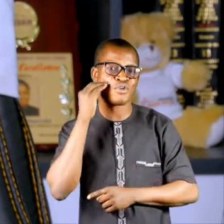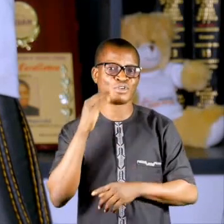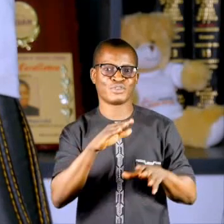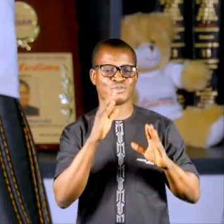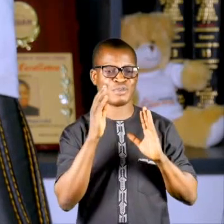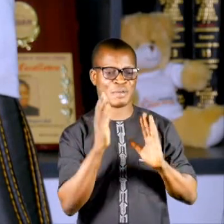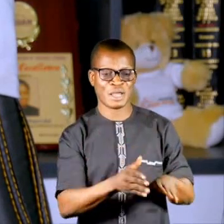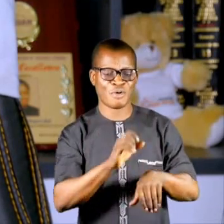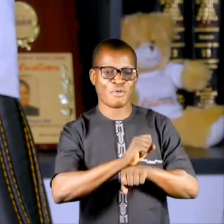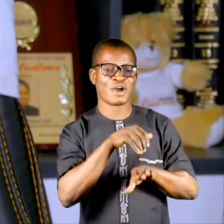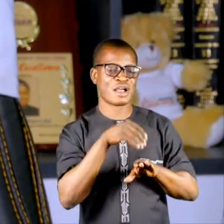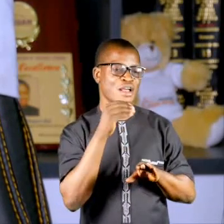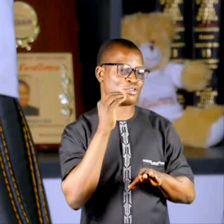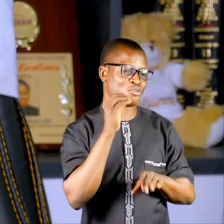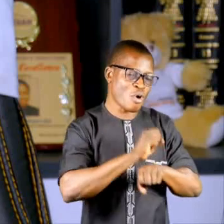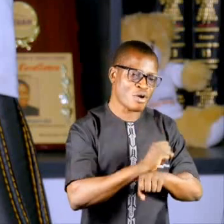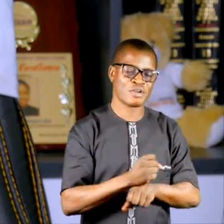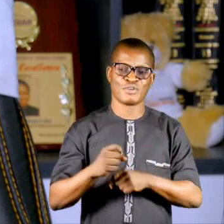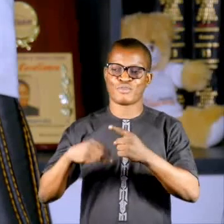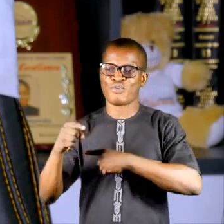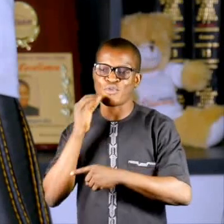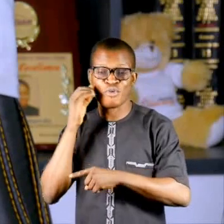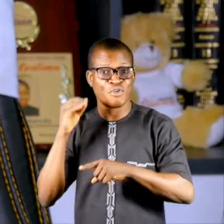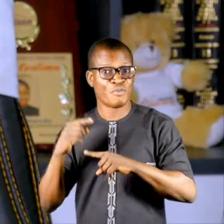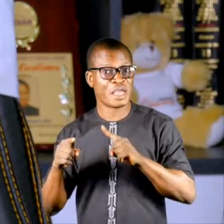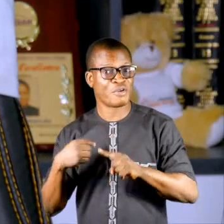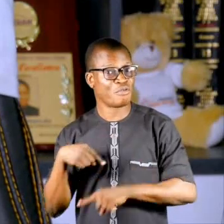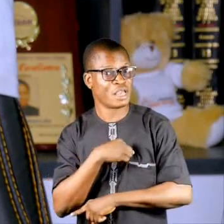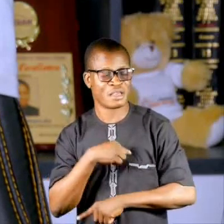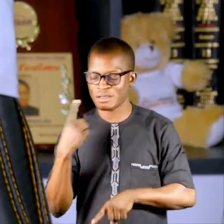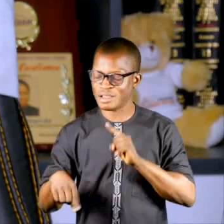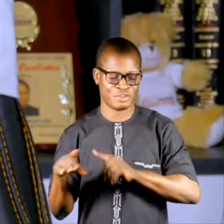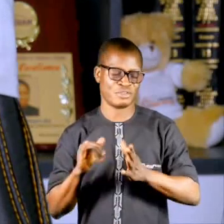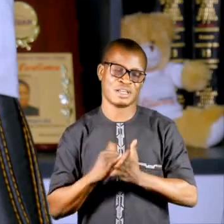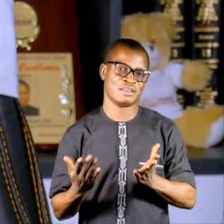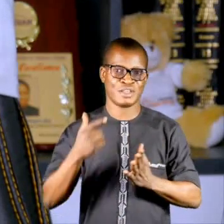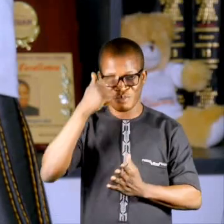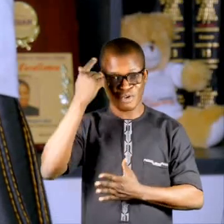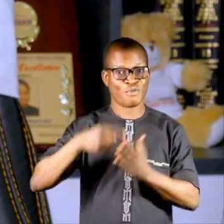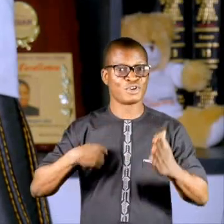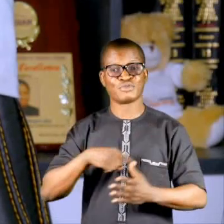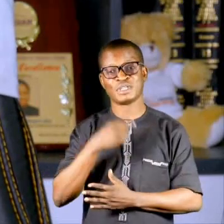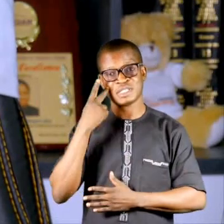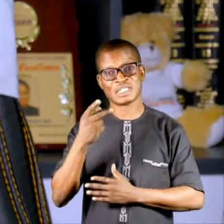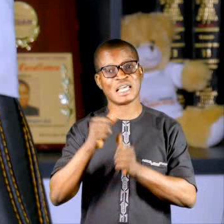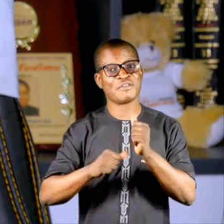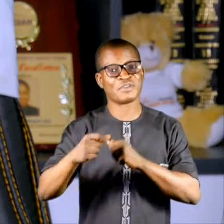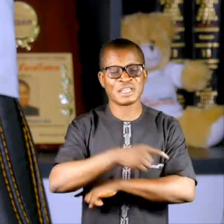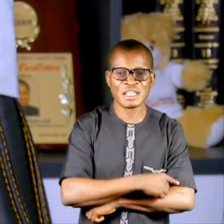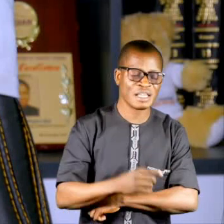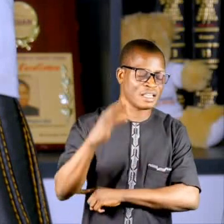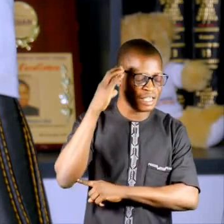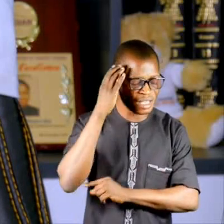leave work at work and you go home. But in our case, we can't do that, because what we see every day, what